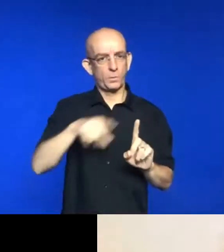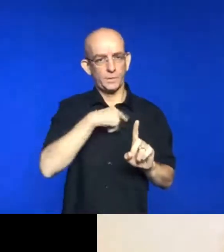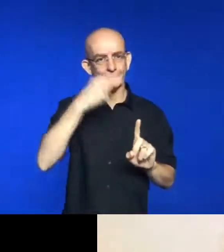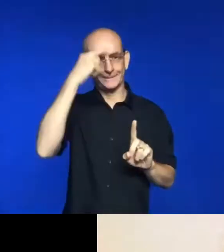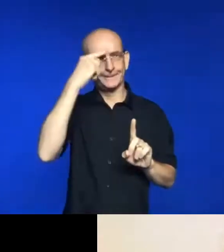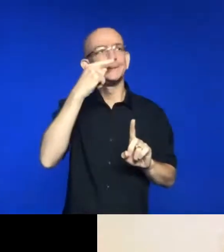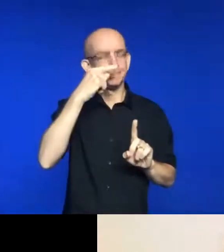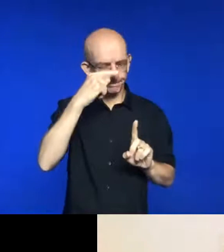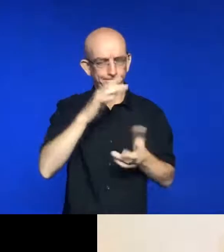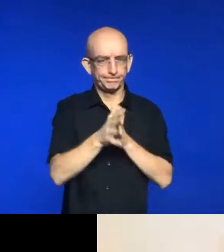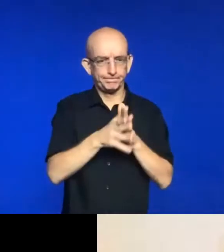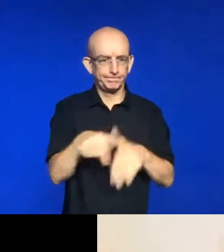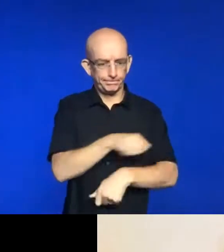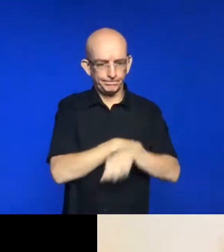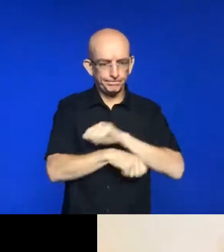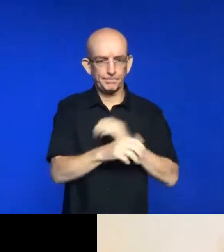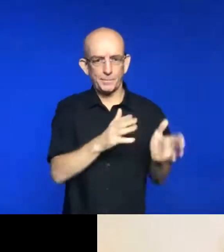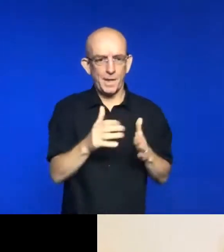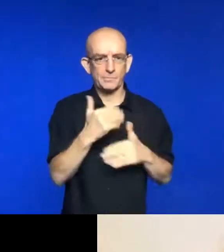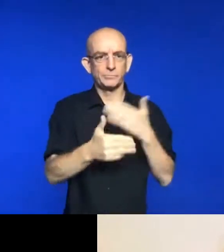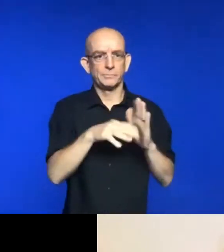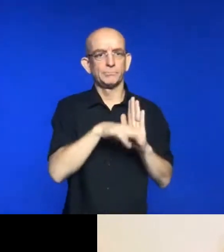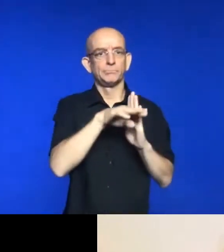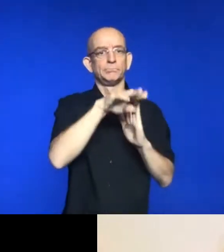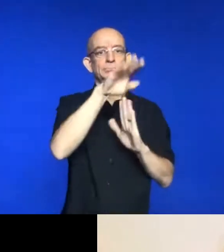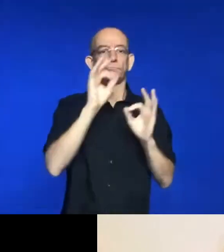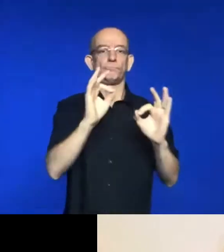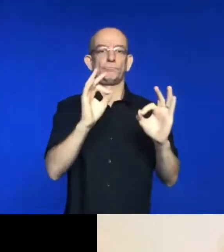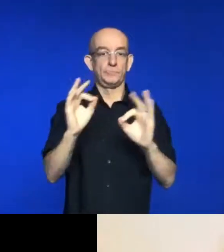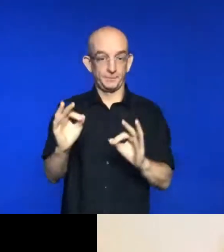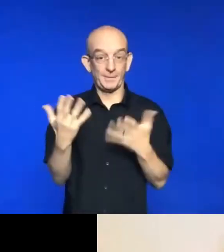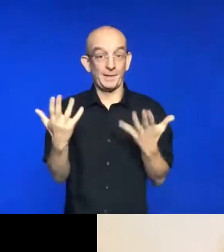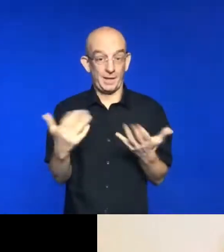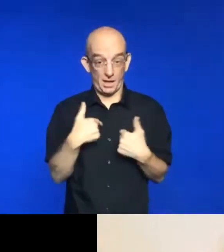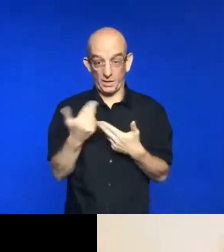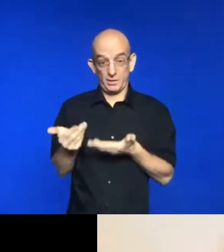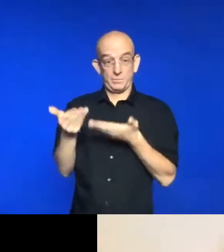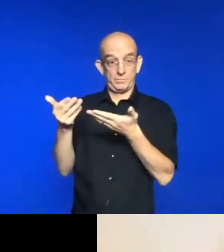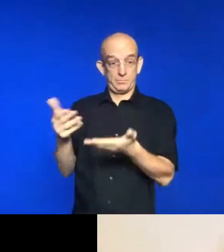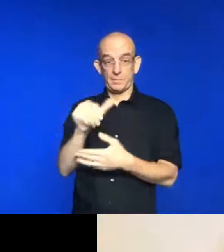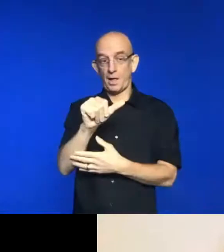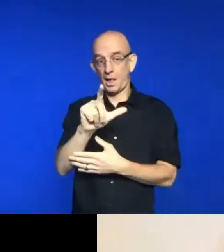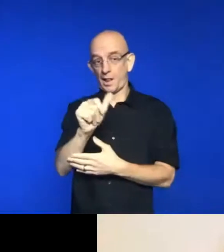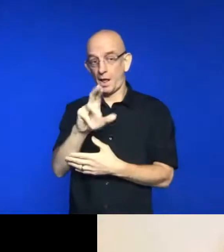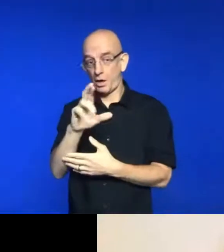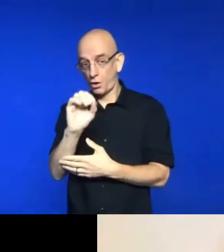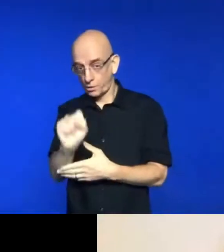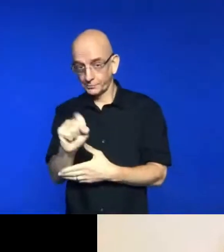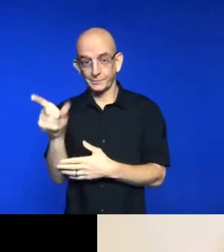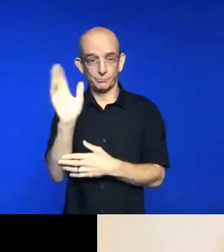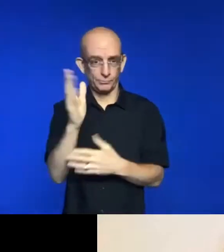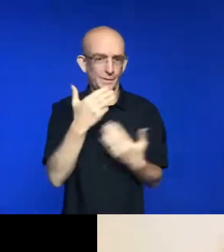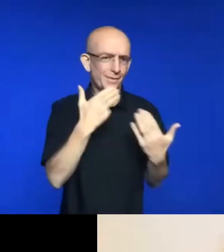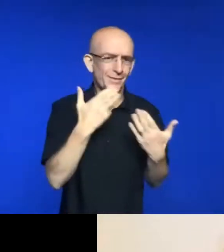to Alarcos, and thank you, all of you, for being with us today. Thank you, Alessandra.